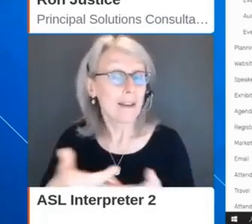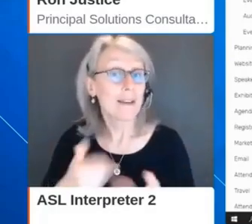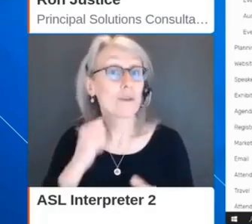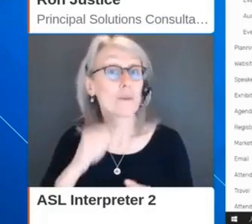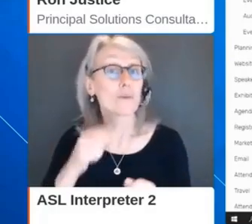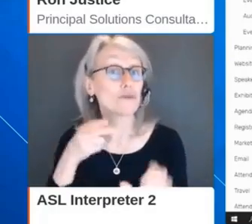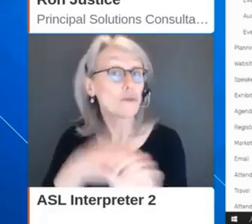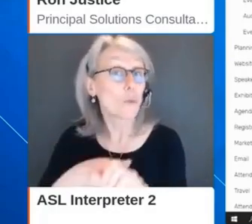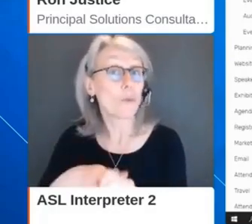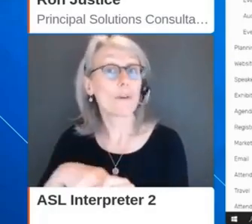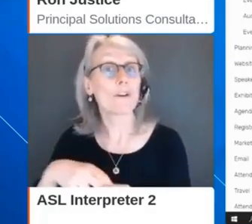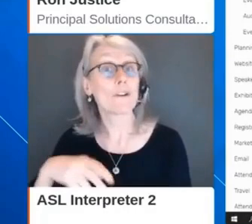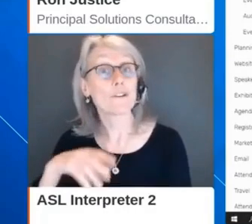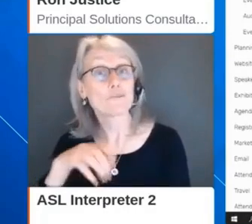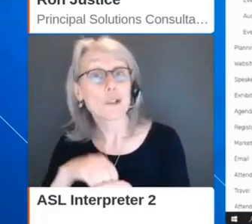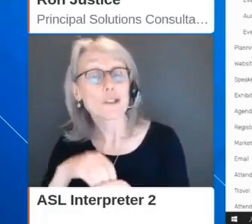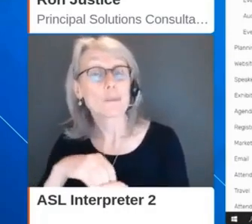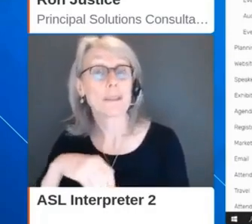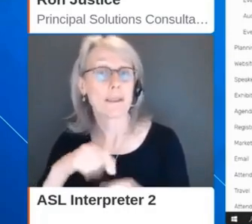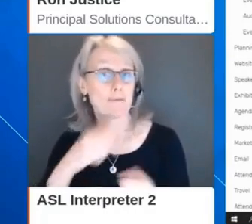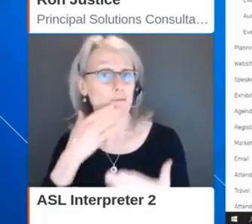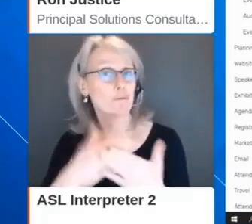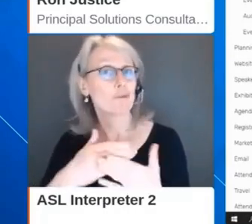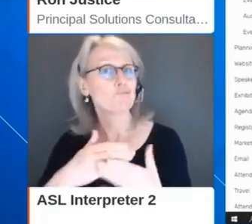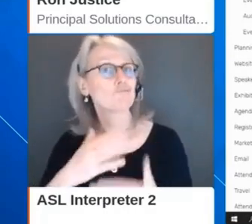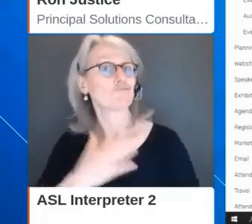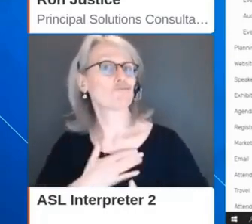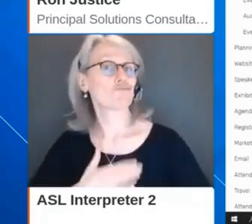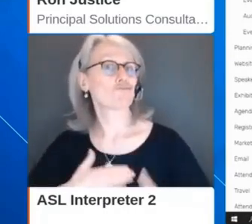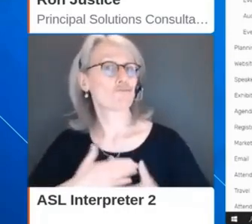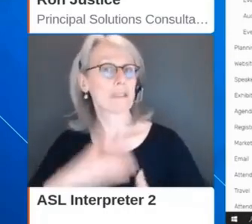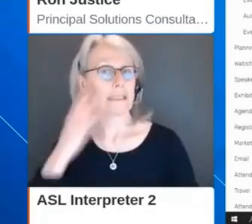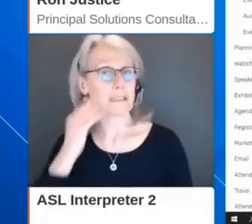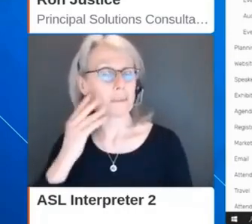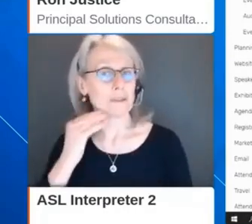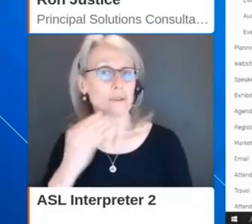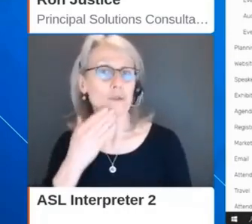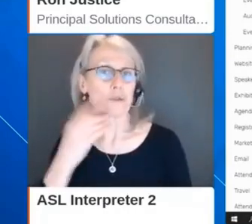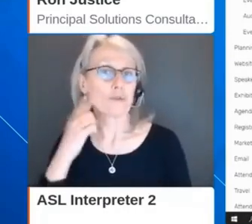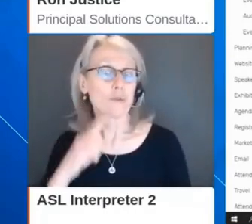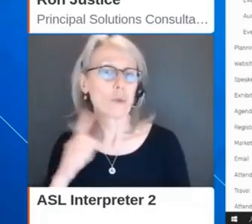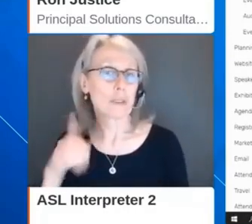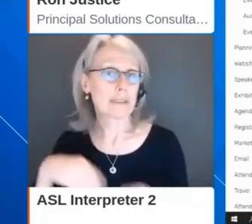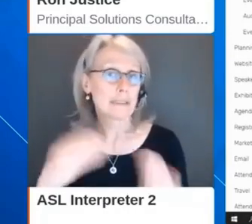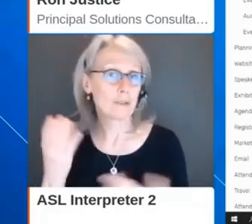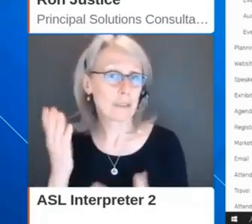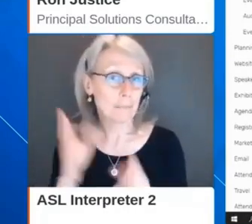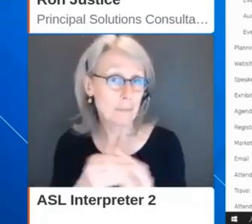optimal experience. It's a great way to deliver your message, power human connection, and ensure that everyone is able to